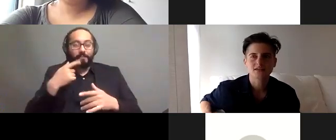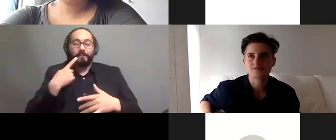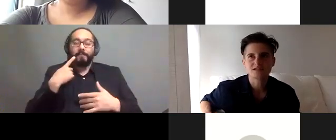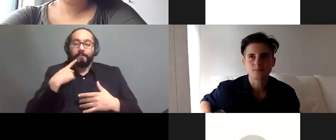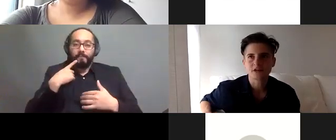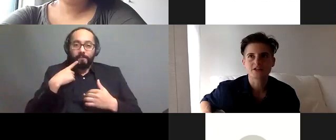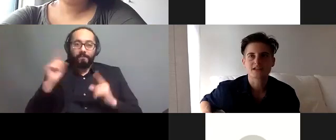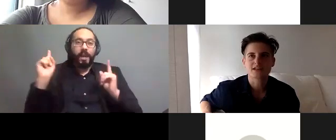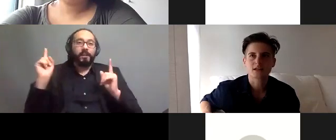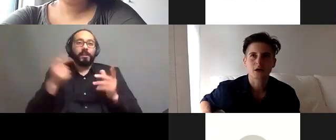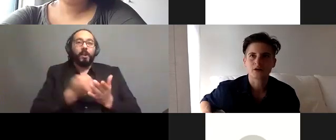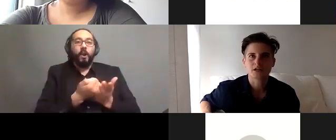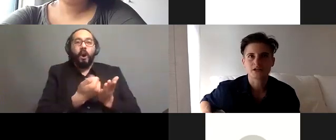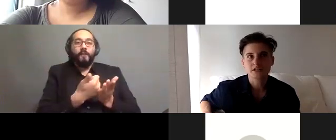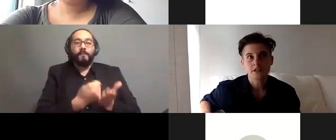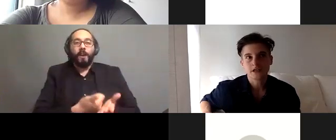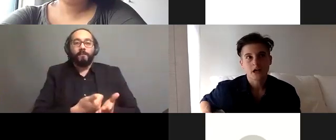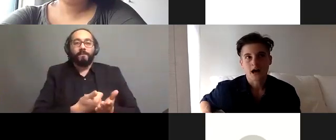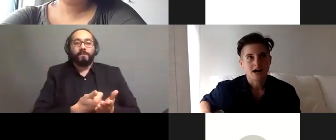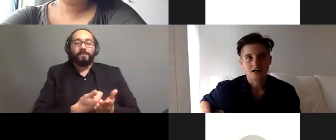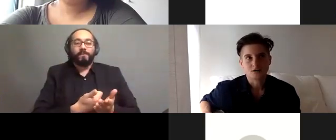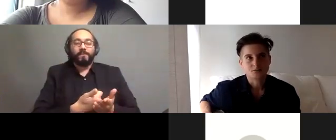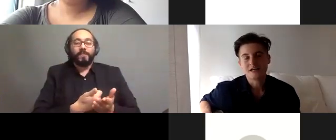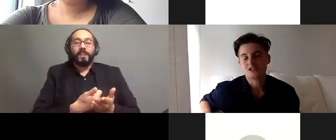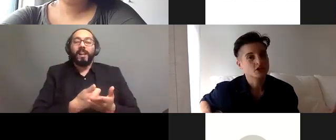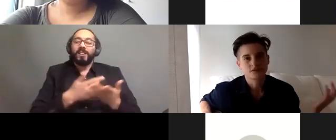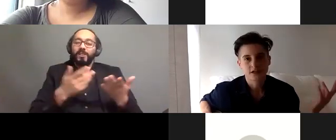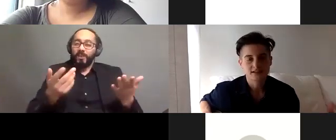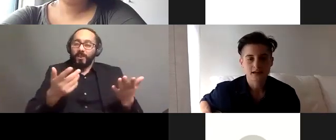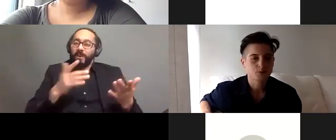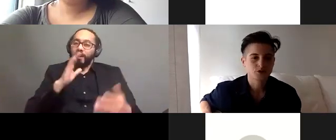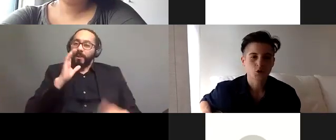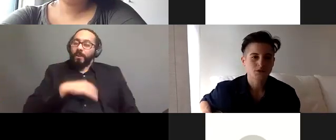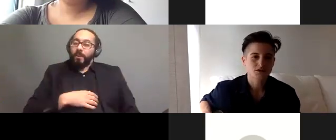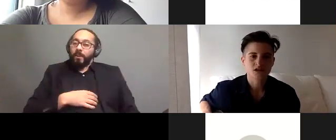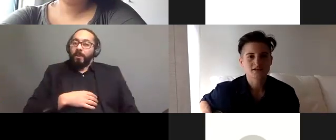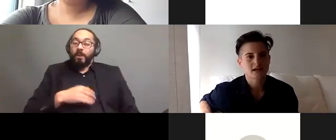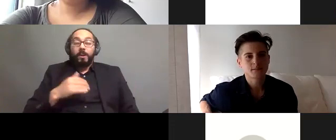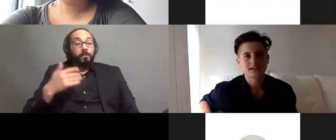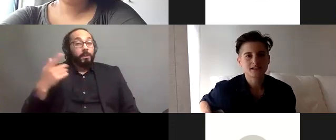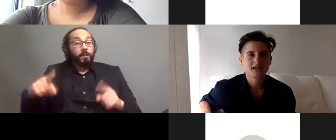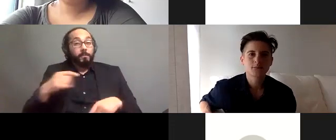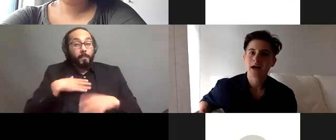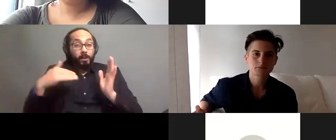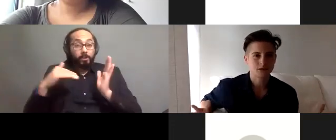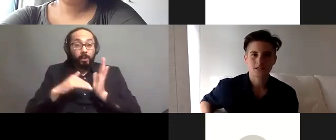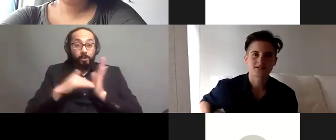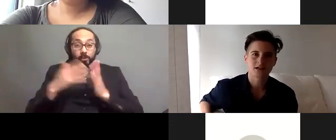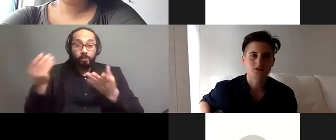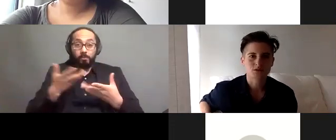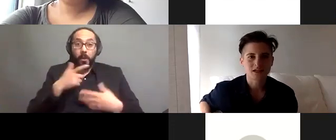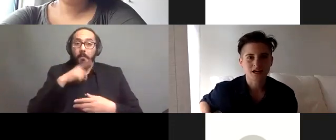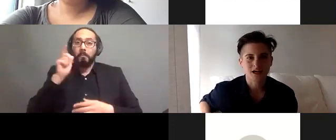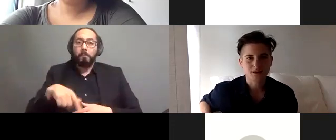like some barriers I think about are my doctor, for an example, told me for the longest time I didn't need to get a pap smear because